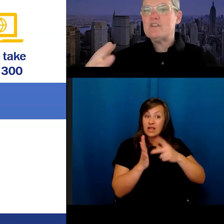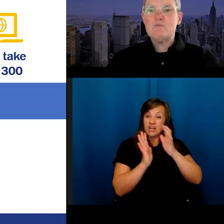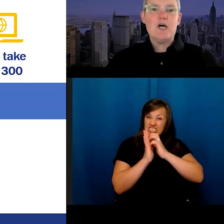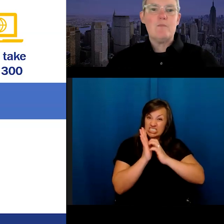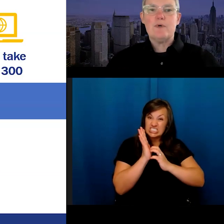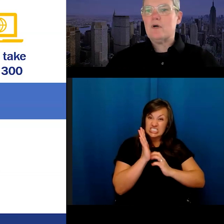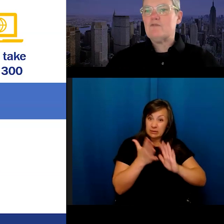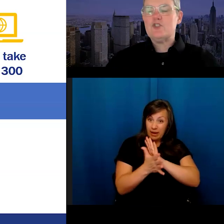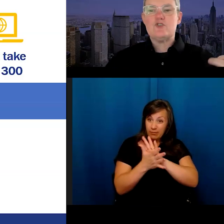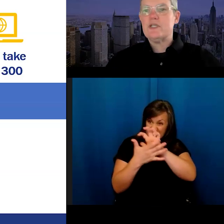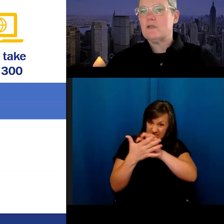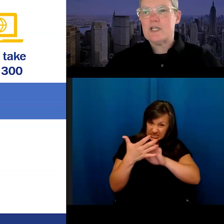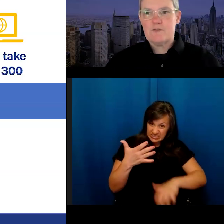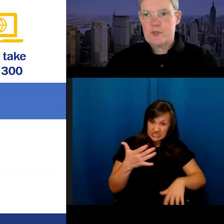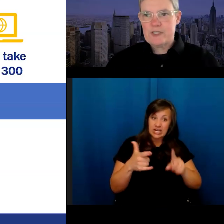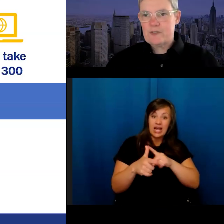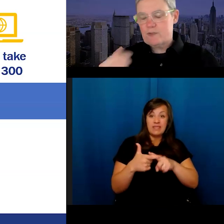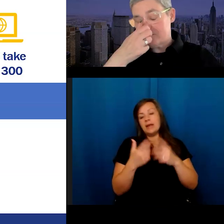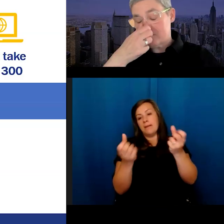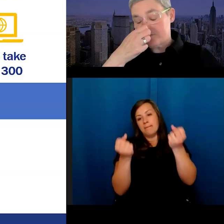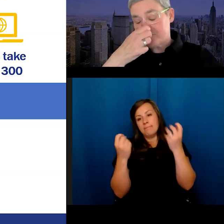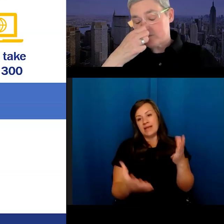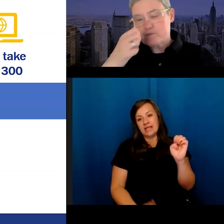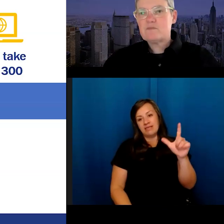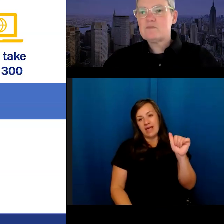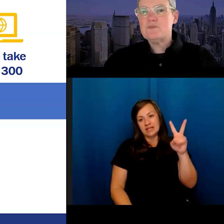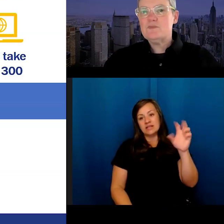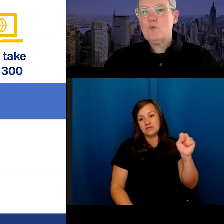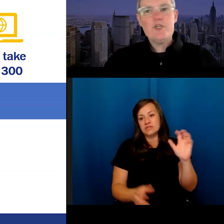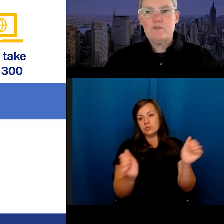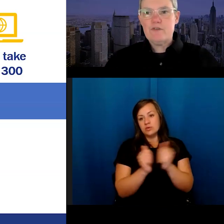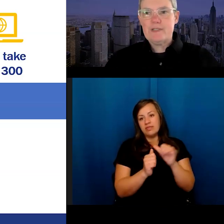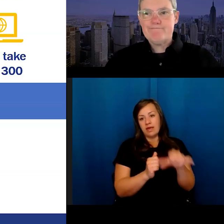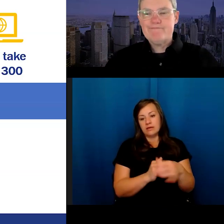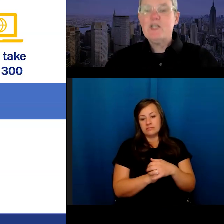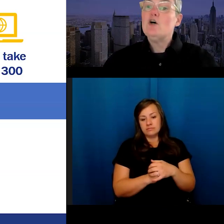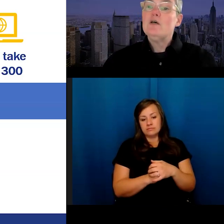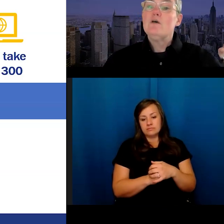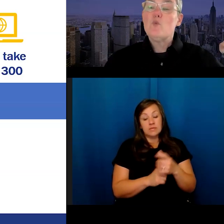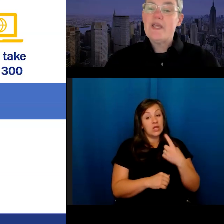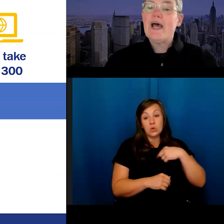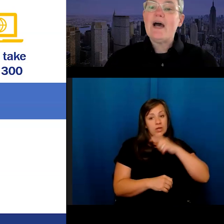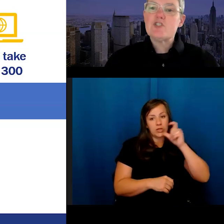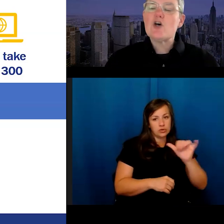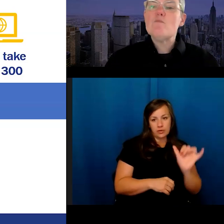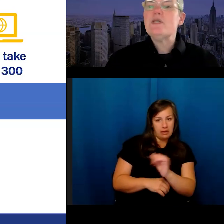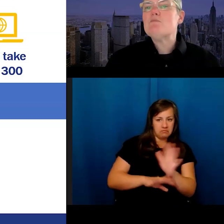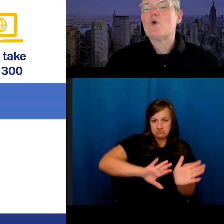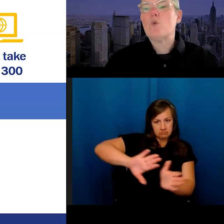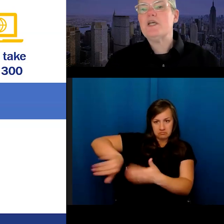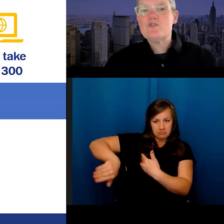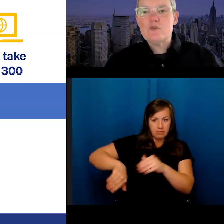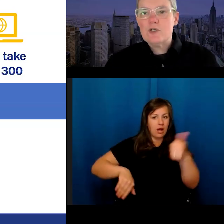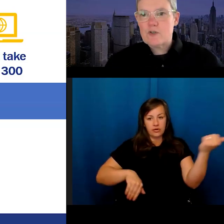a random number of usually elective credits. We don't do that. We have so